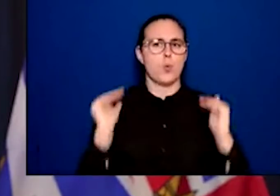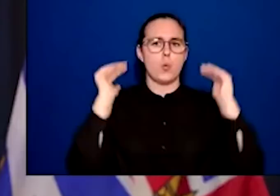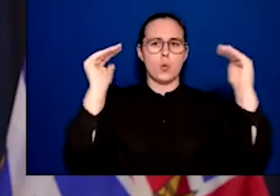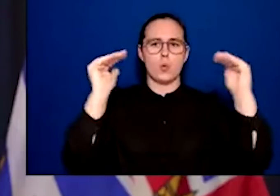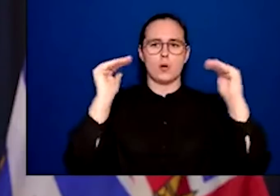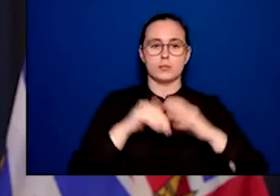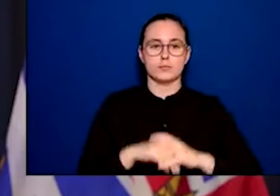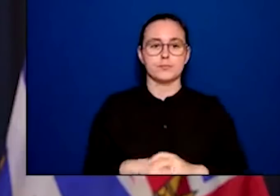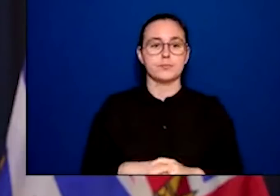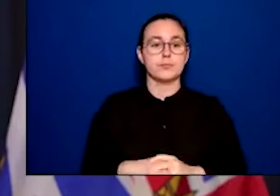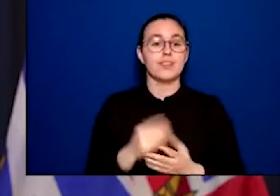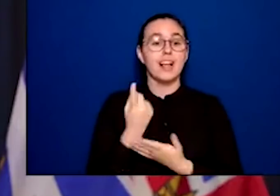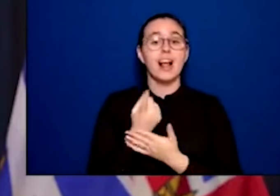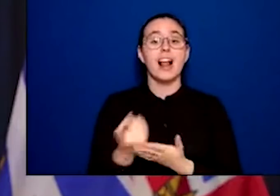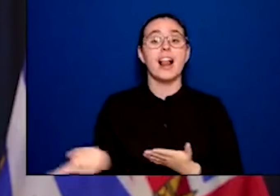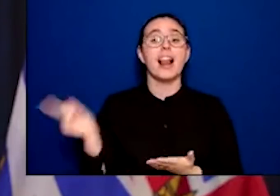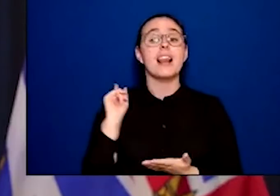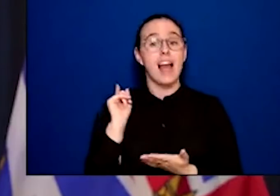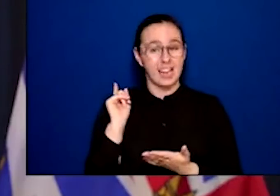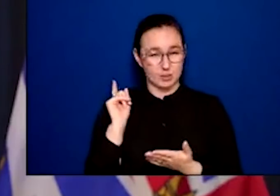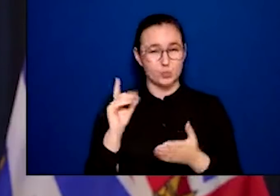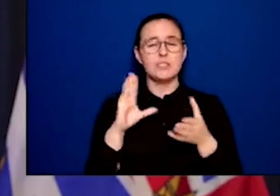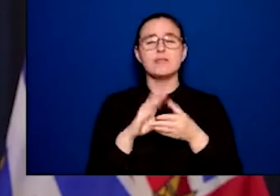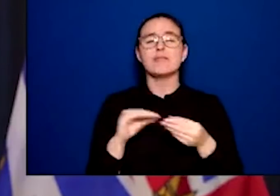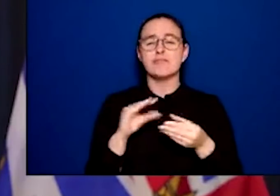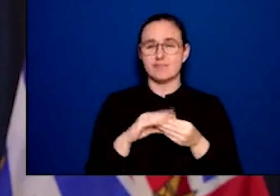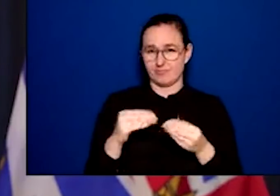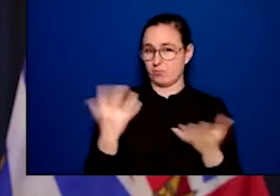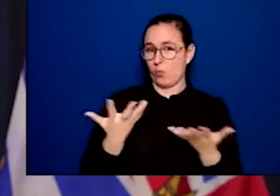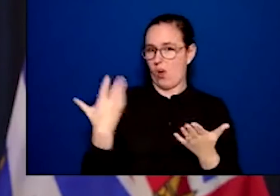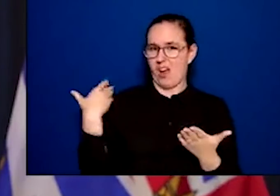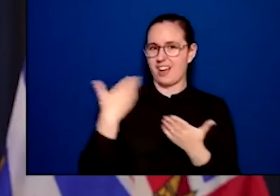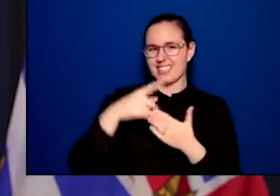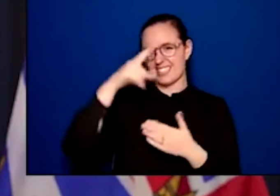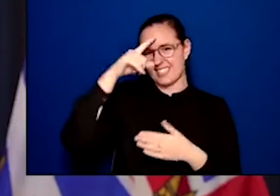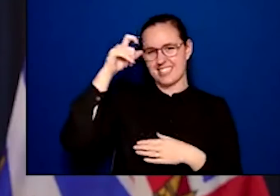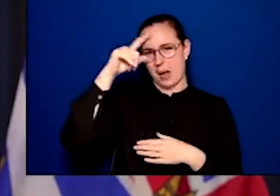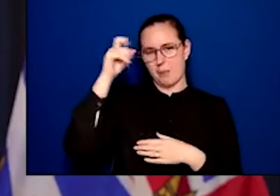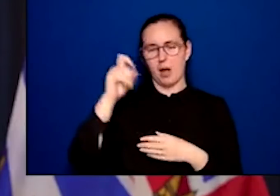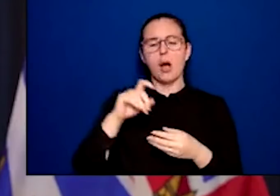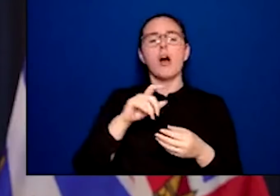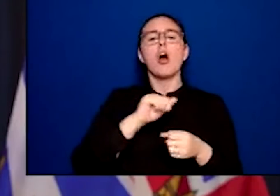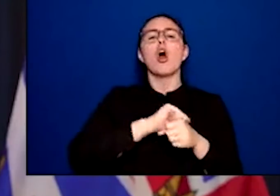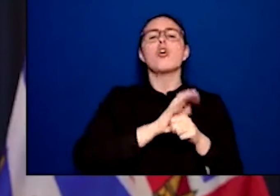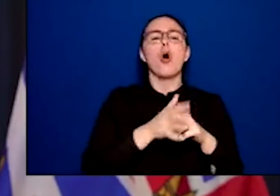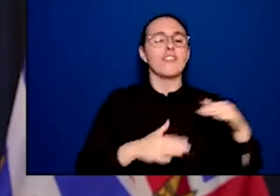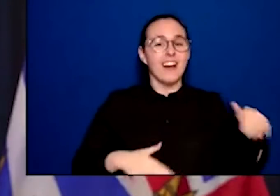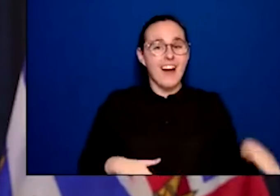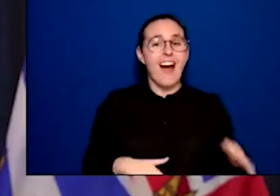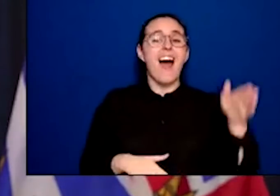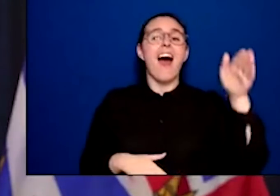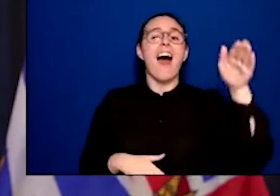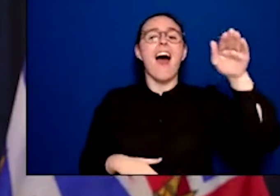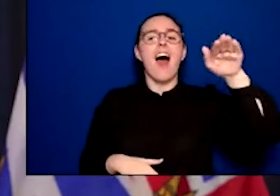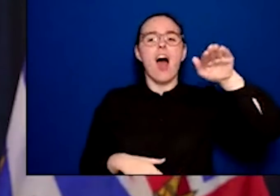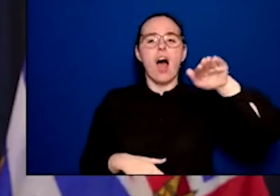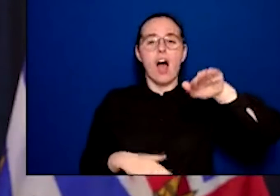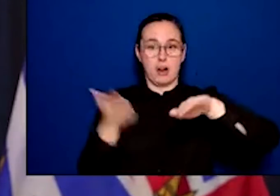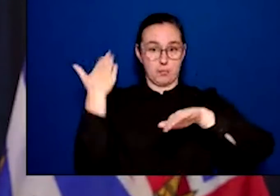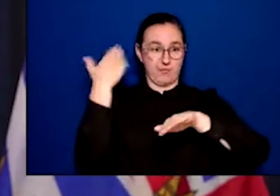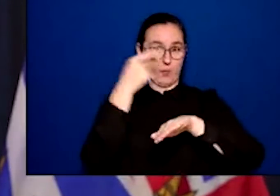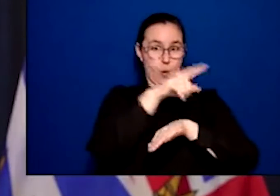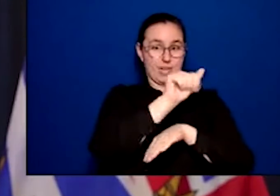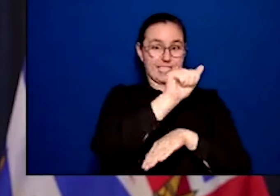COVID-19 cases declined over the summer, we went at the height of the second wave to more than 10,000 active cases. We went down to under 1,000 for a period, and